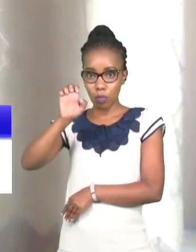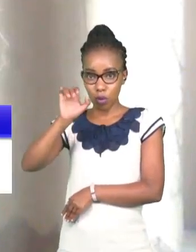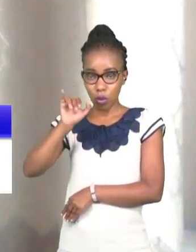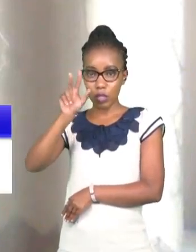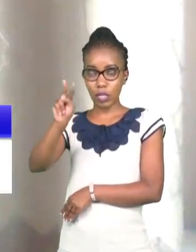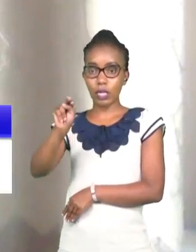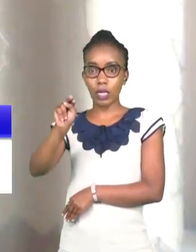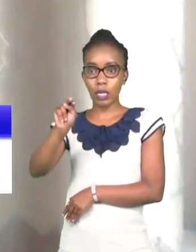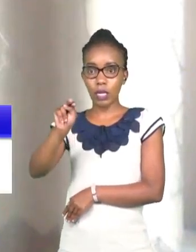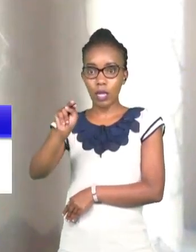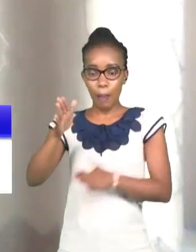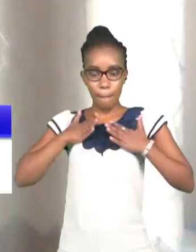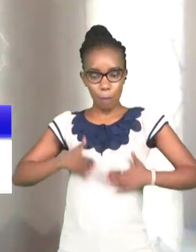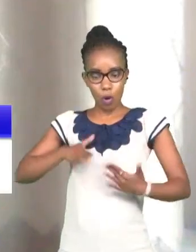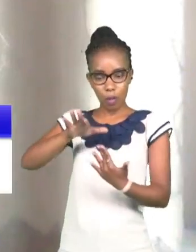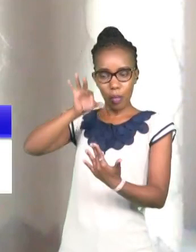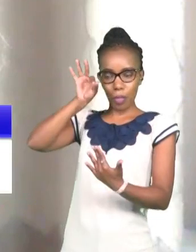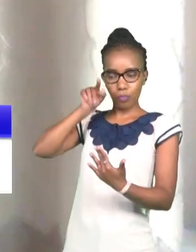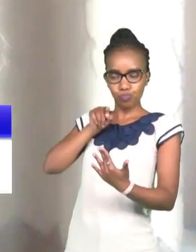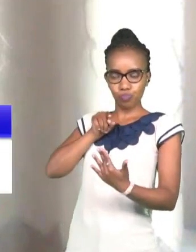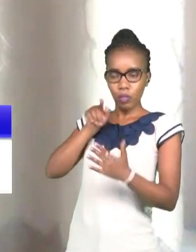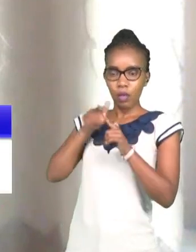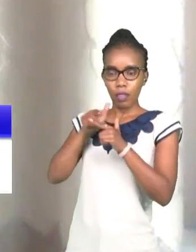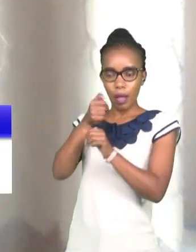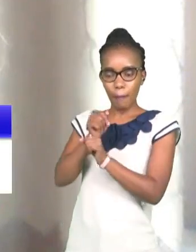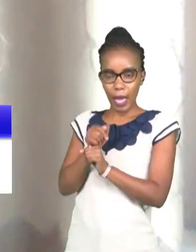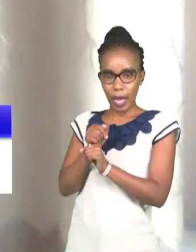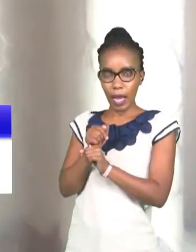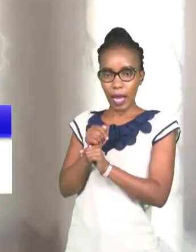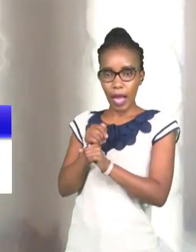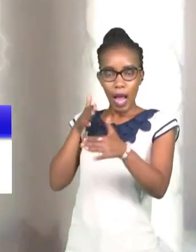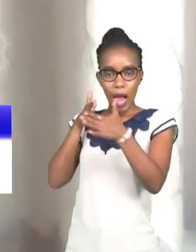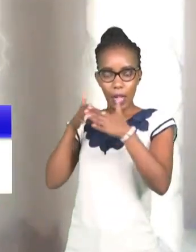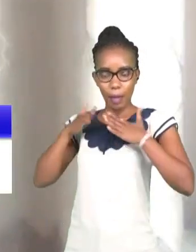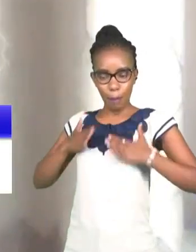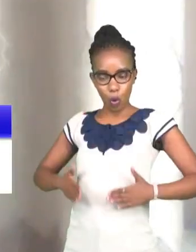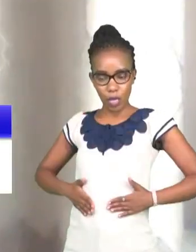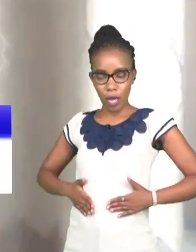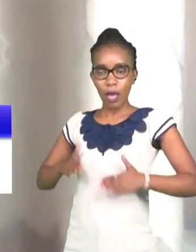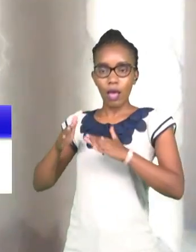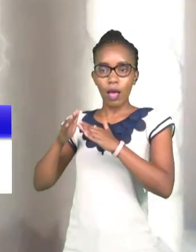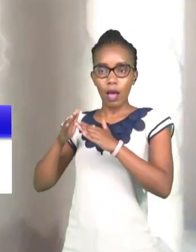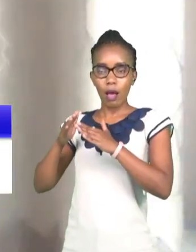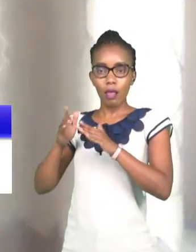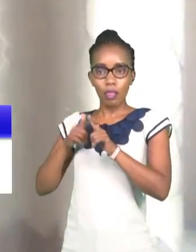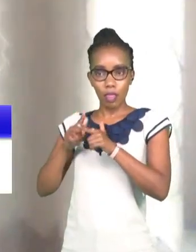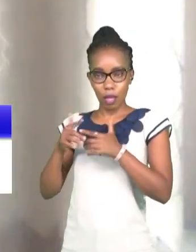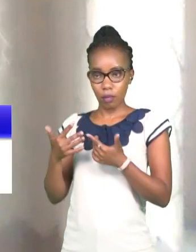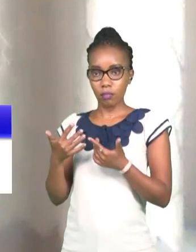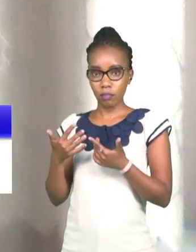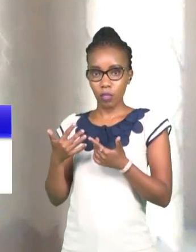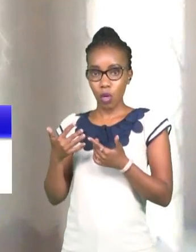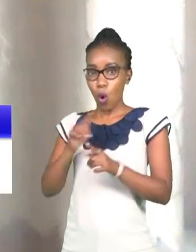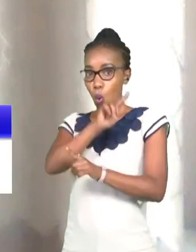The body identifies it as foreign, makes antibodies against it, and creates a memory of it such